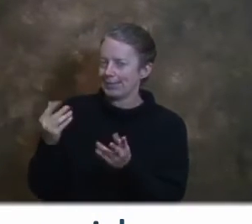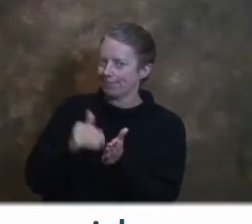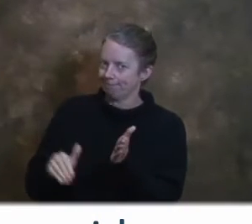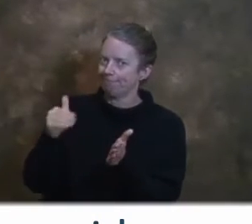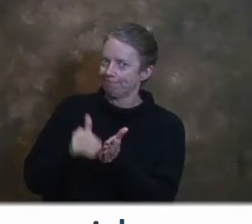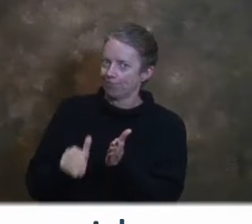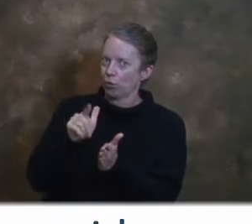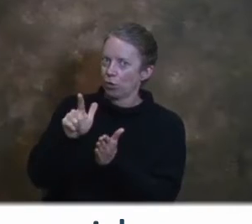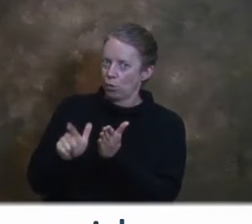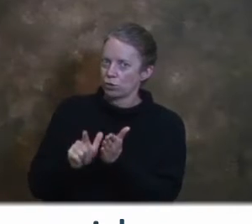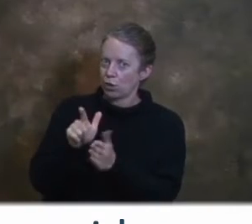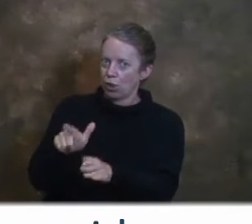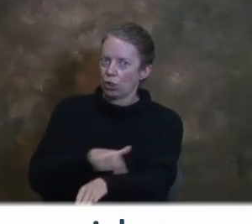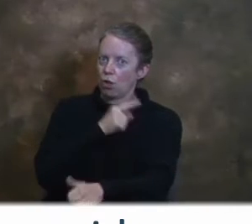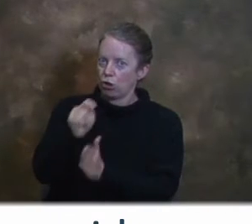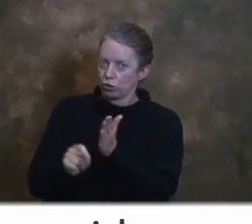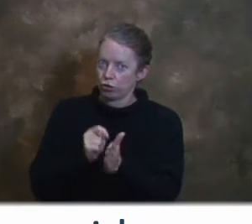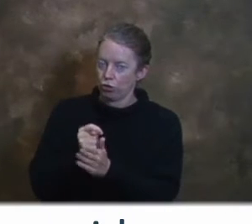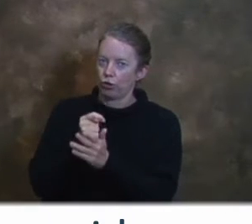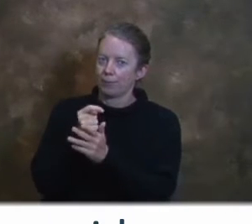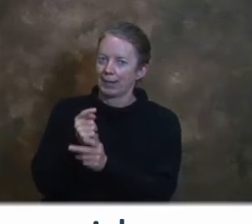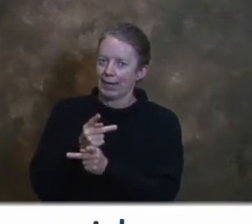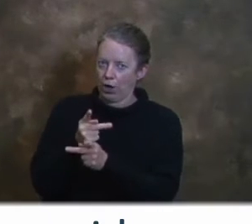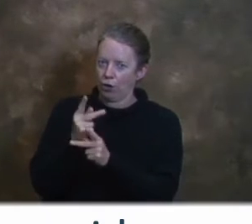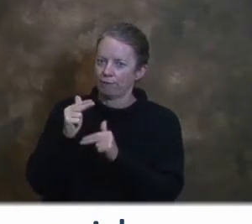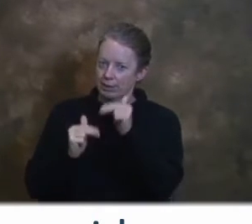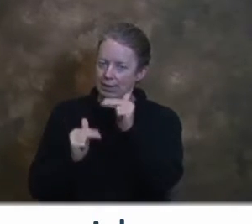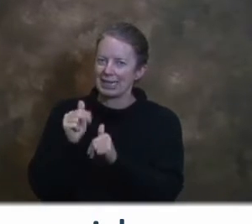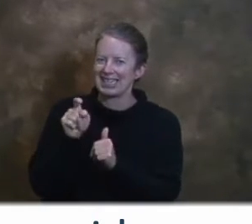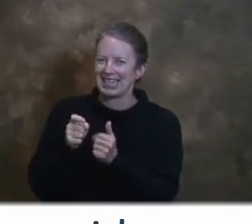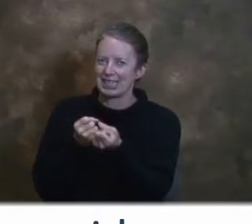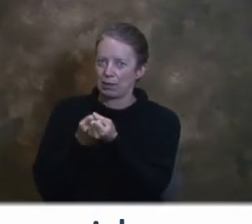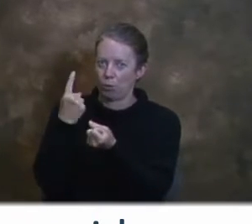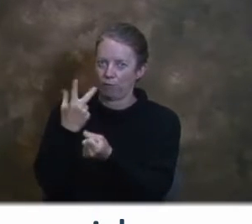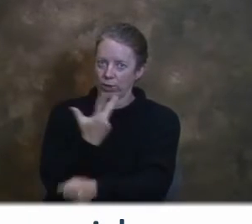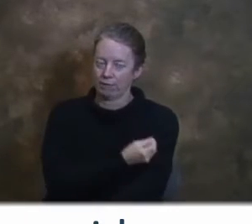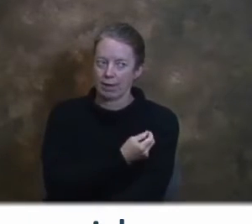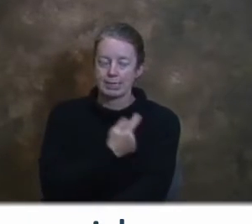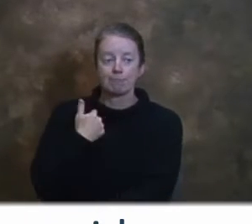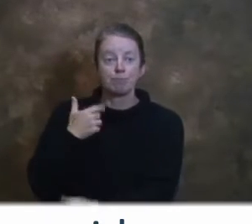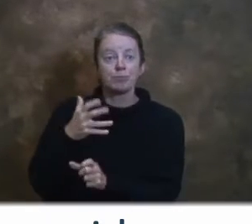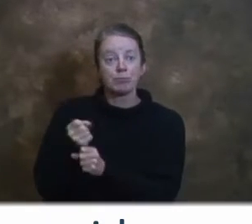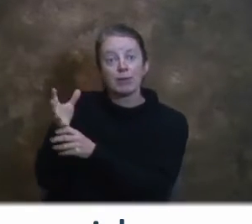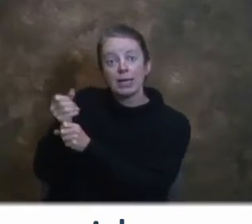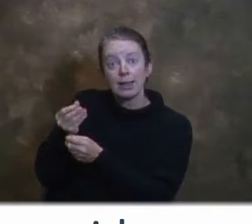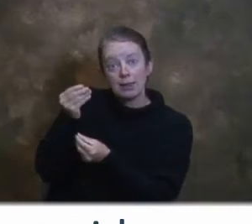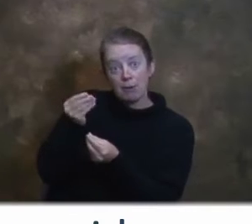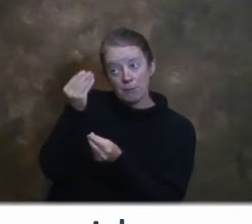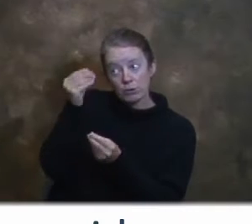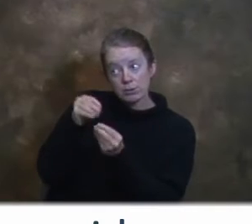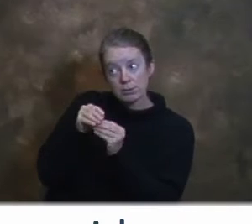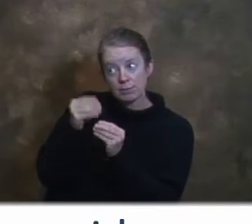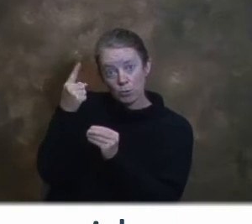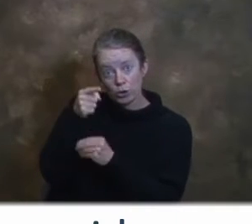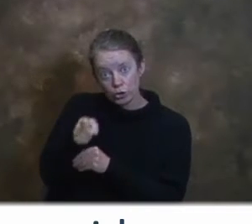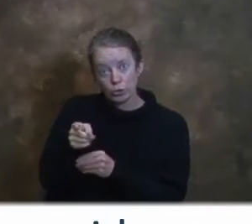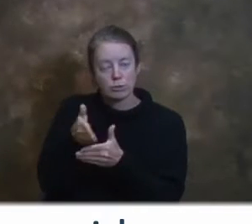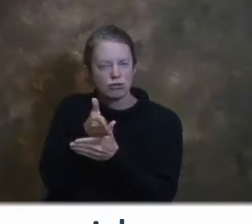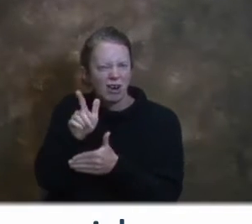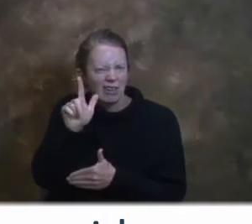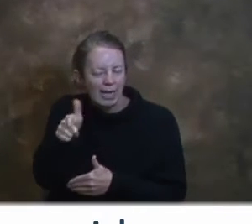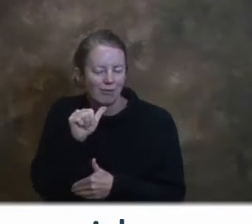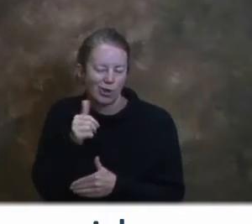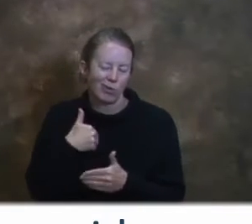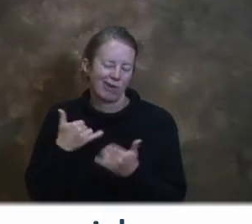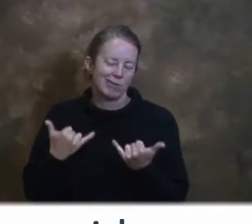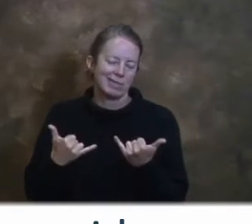facilities who needed support for vaccine. I can get those numbers for you. I don't have them with me today about what number that we've